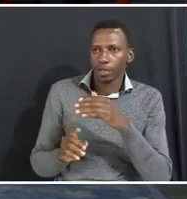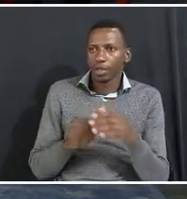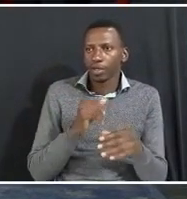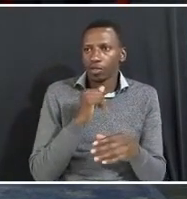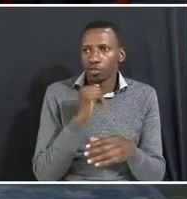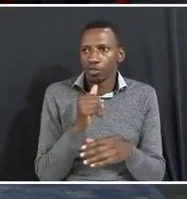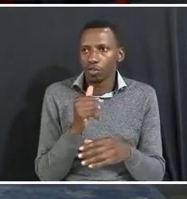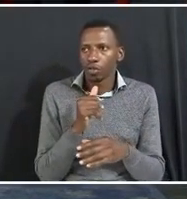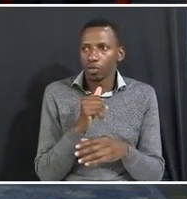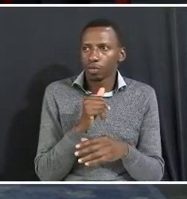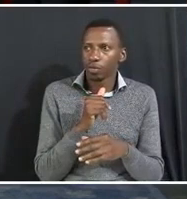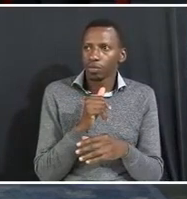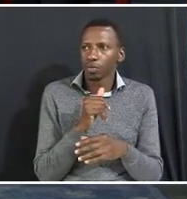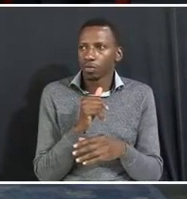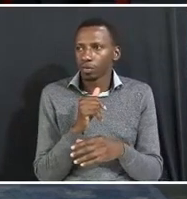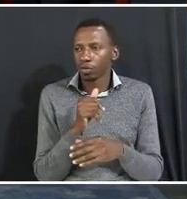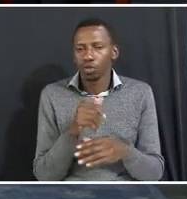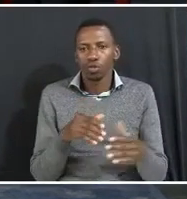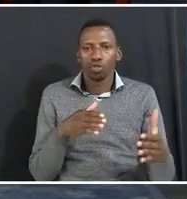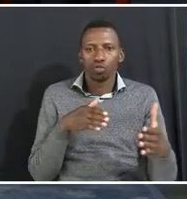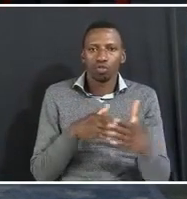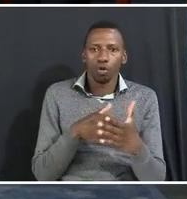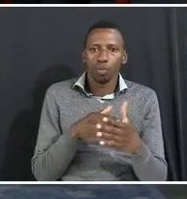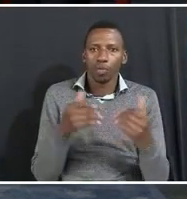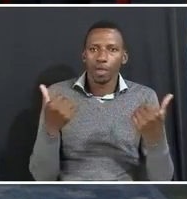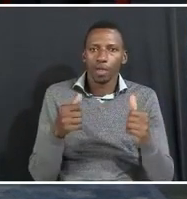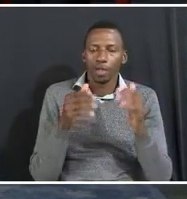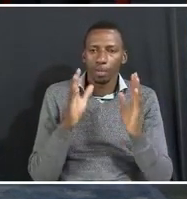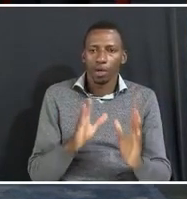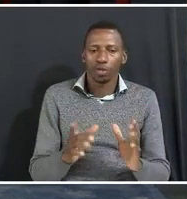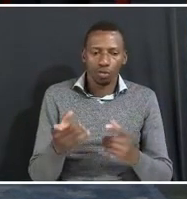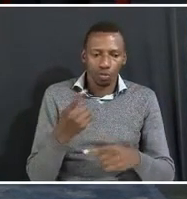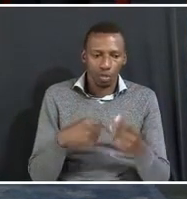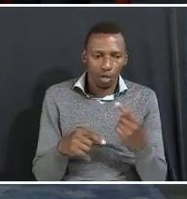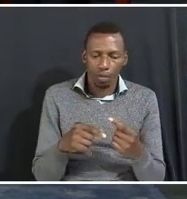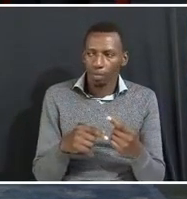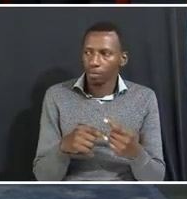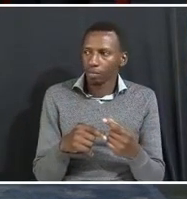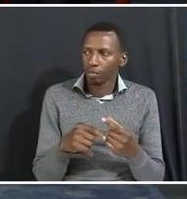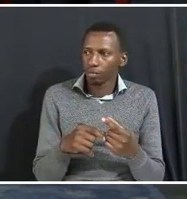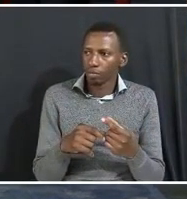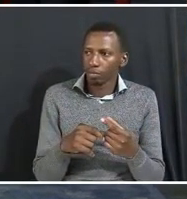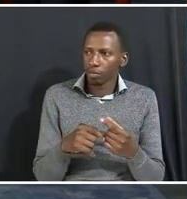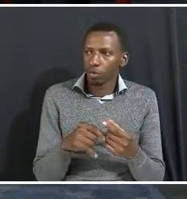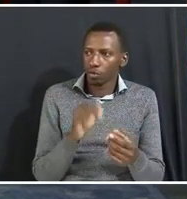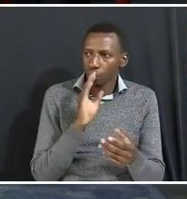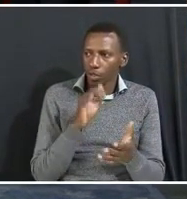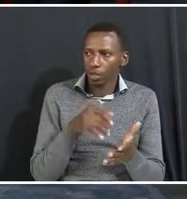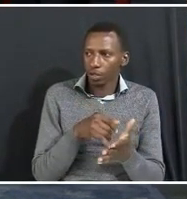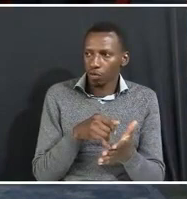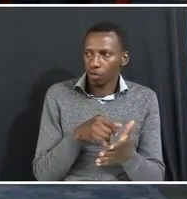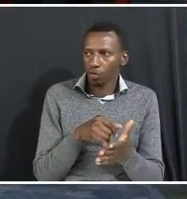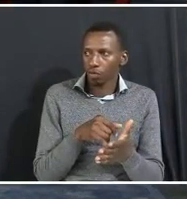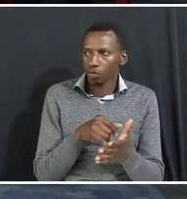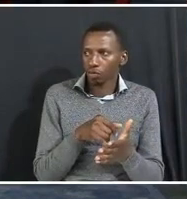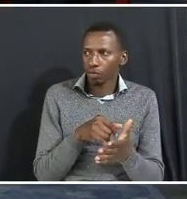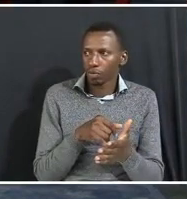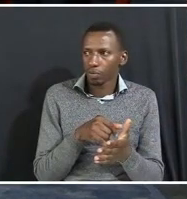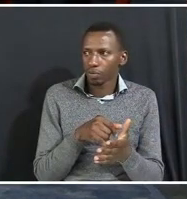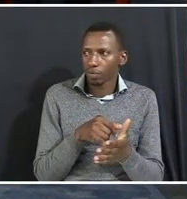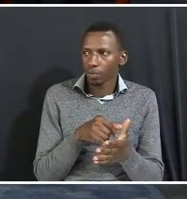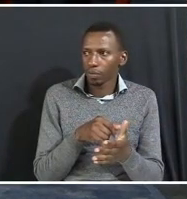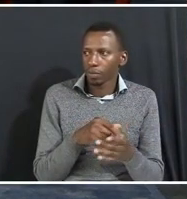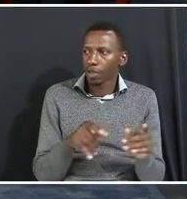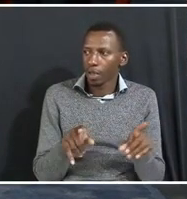not bar anyone from coming in and being involved in serving. As